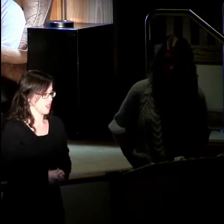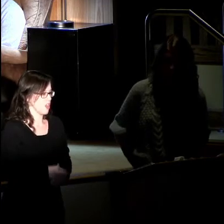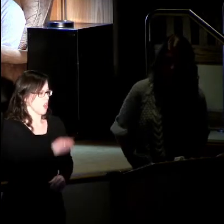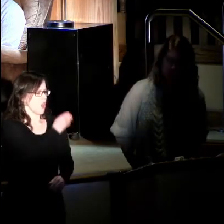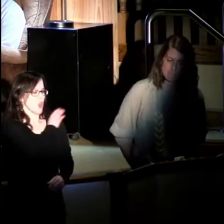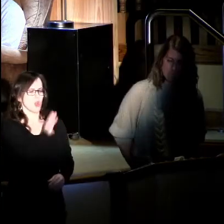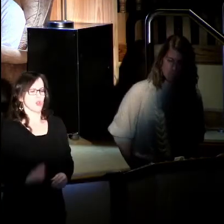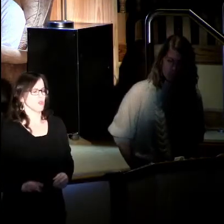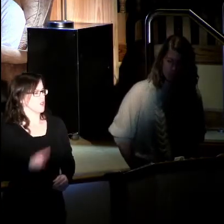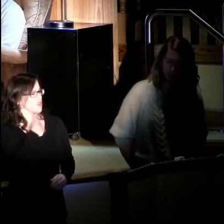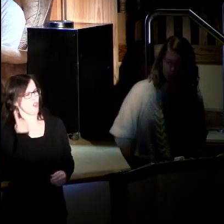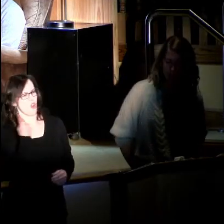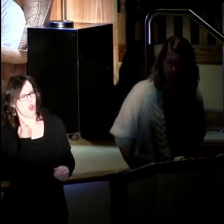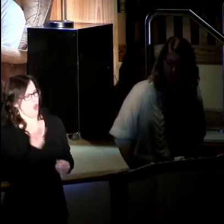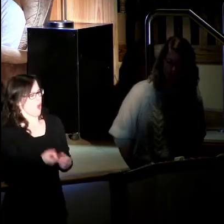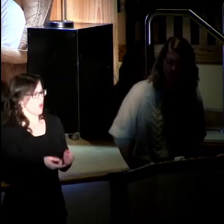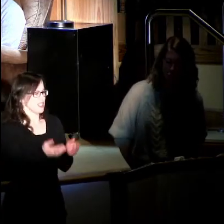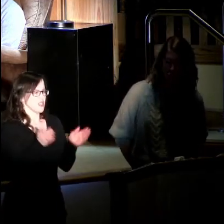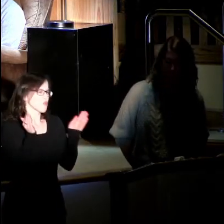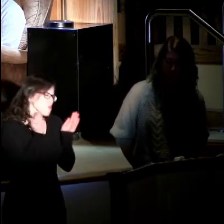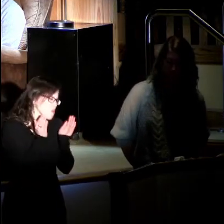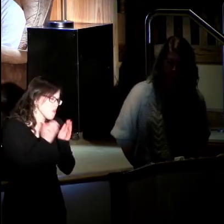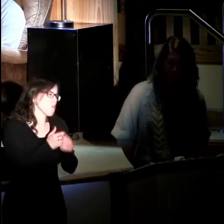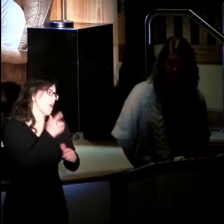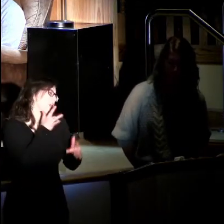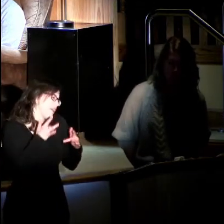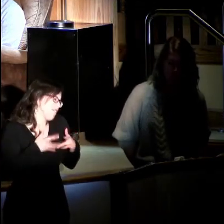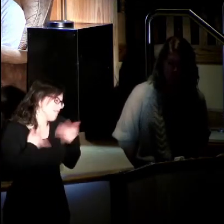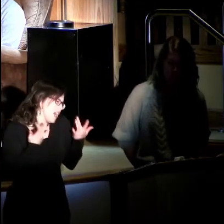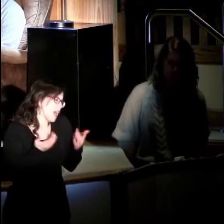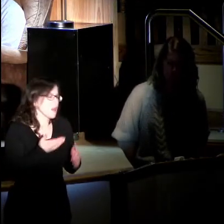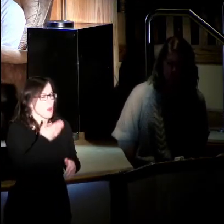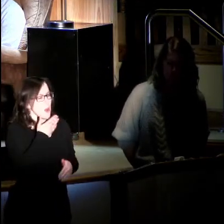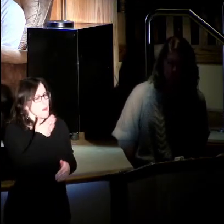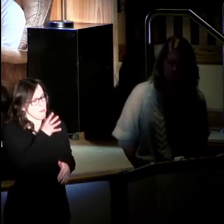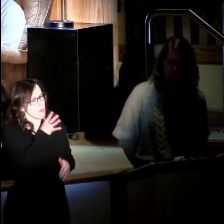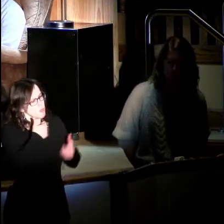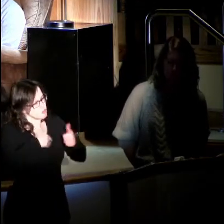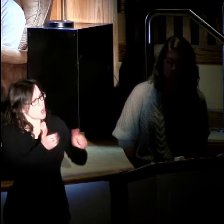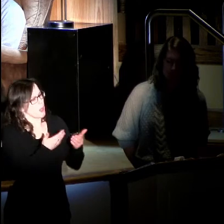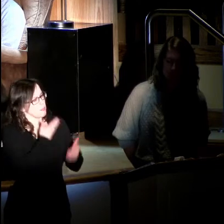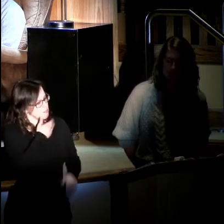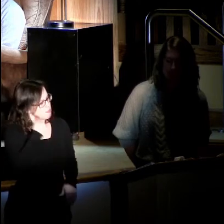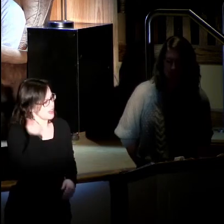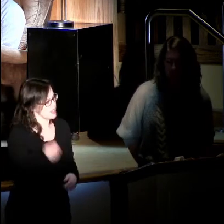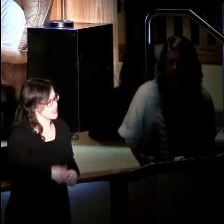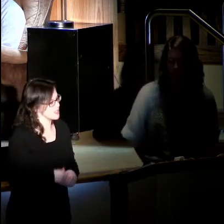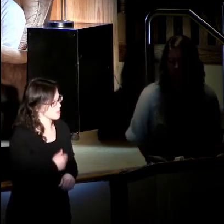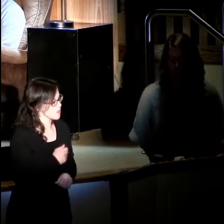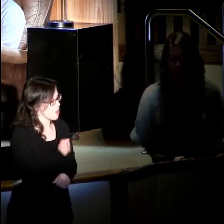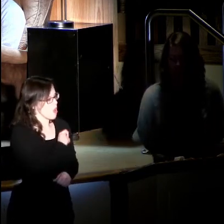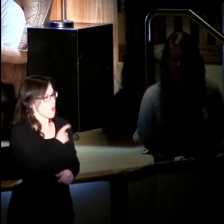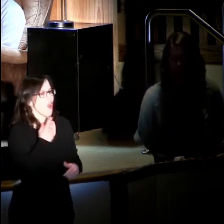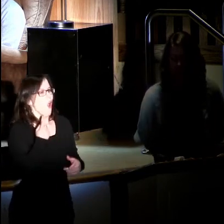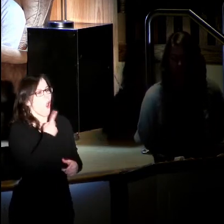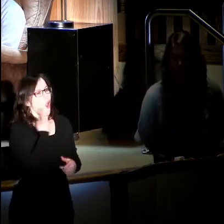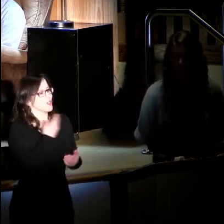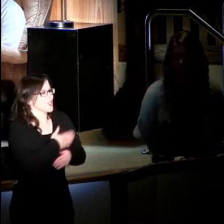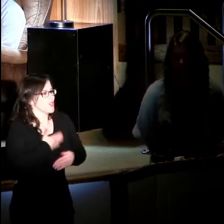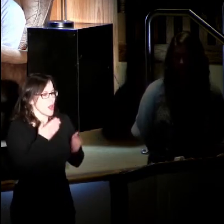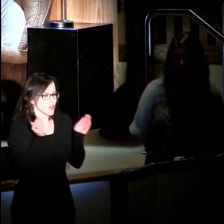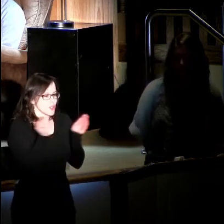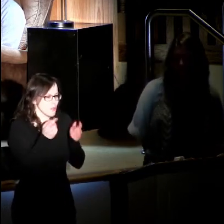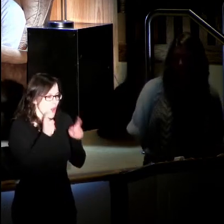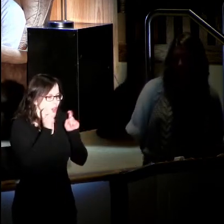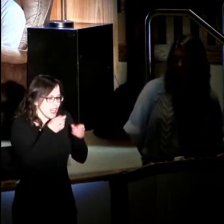Christmas was always a pretty sparse affair at our house, but Mom did her best. Each one of us prized the small gifts that she put under the tree. Usually